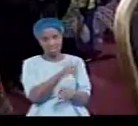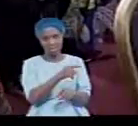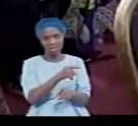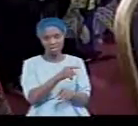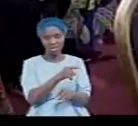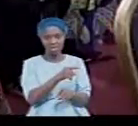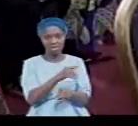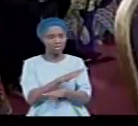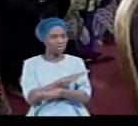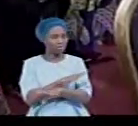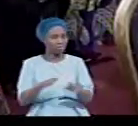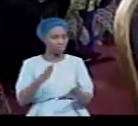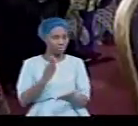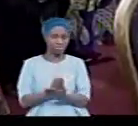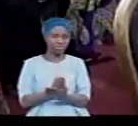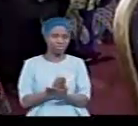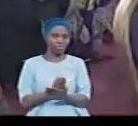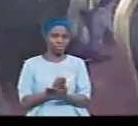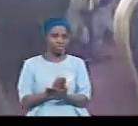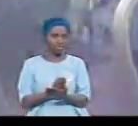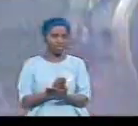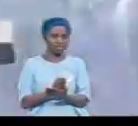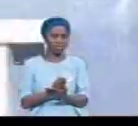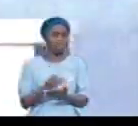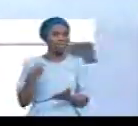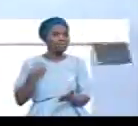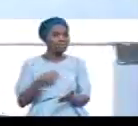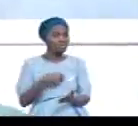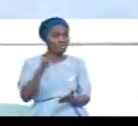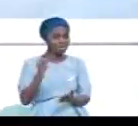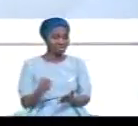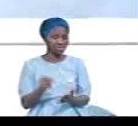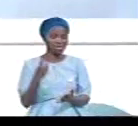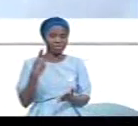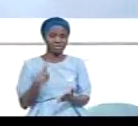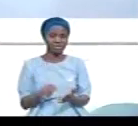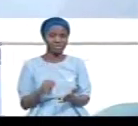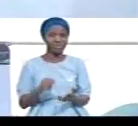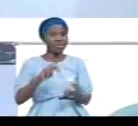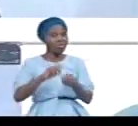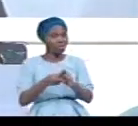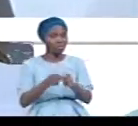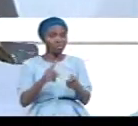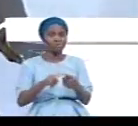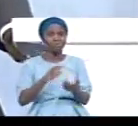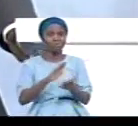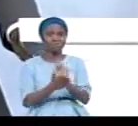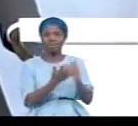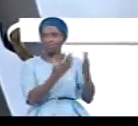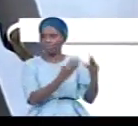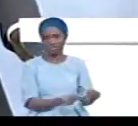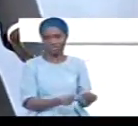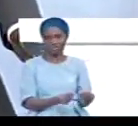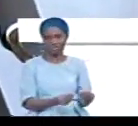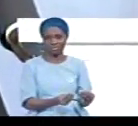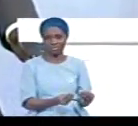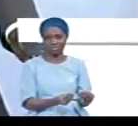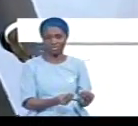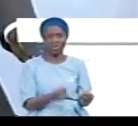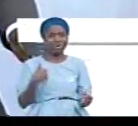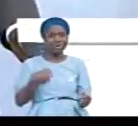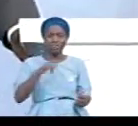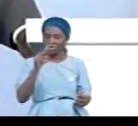not quit. We need the problem solved. We need the